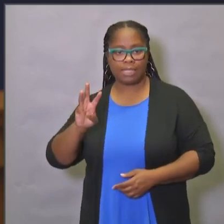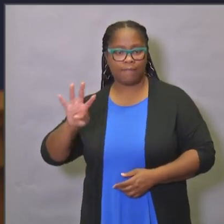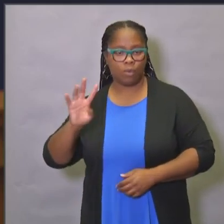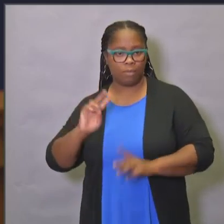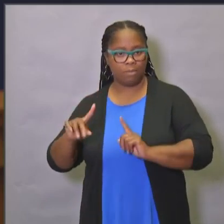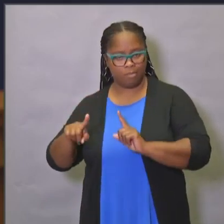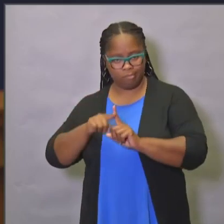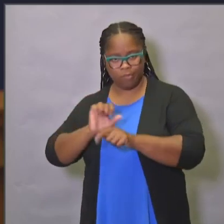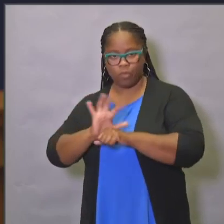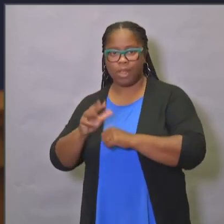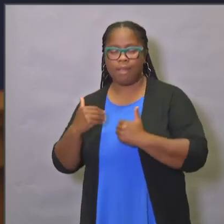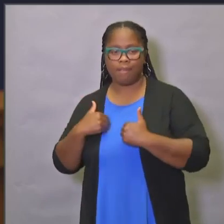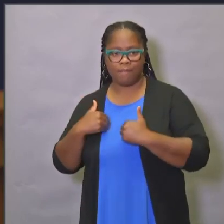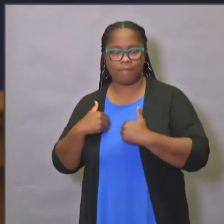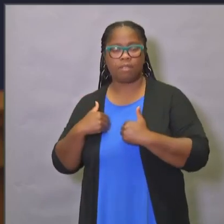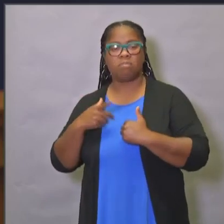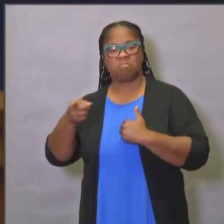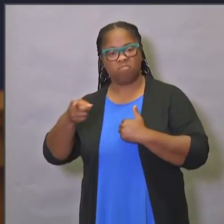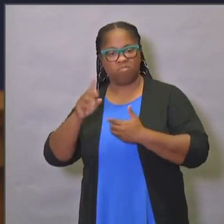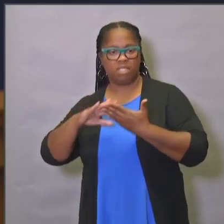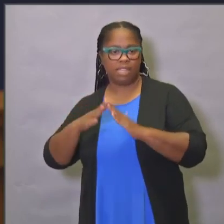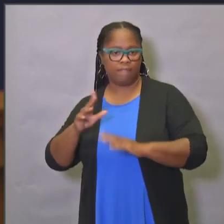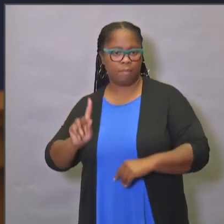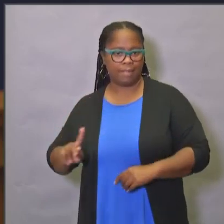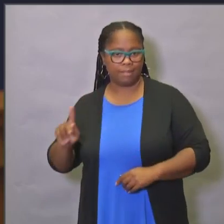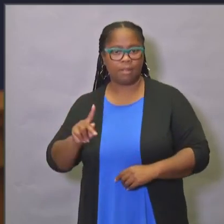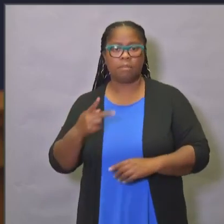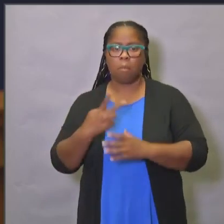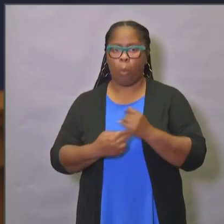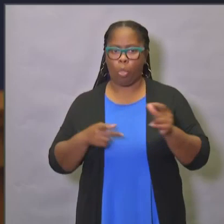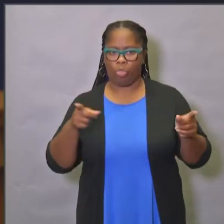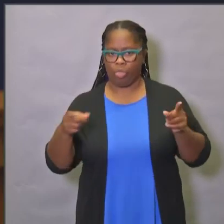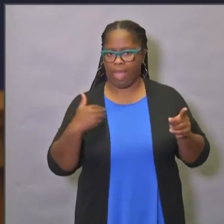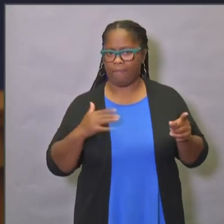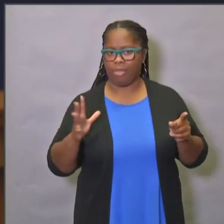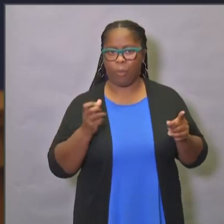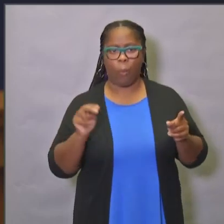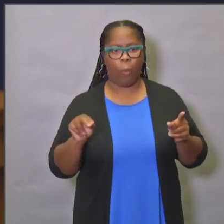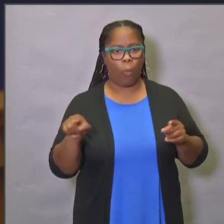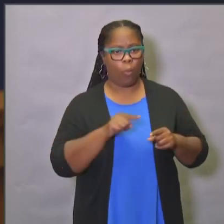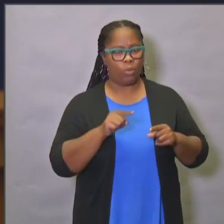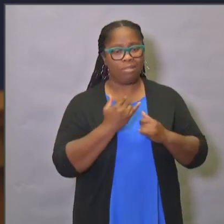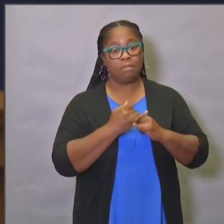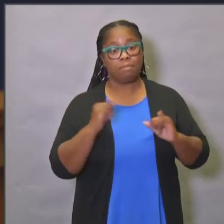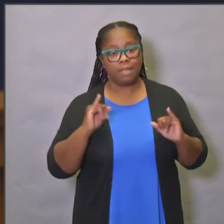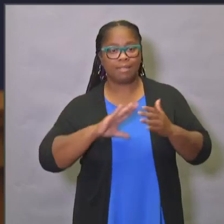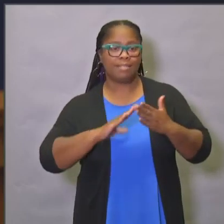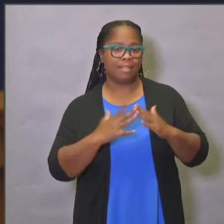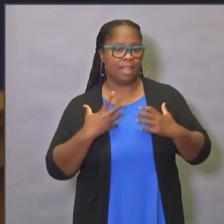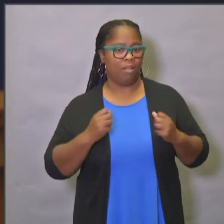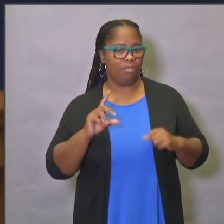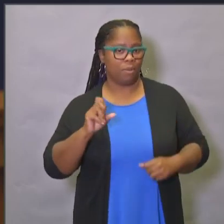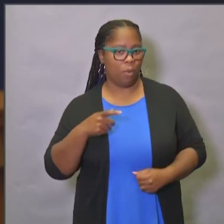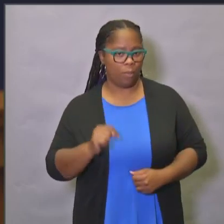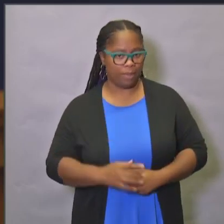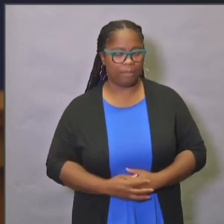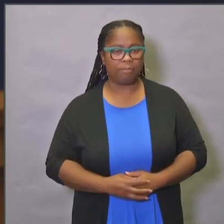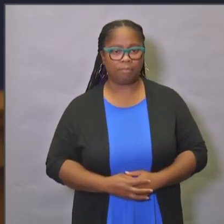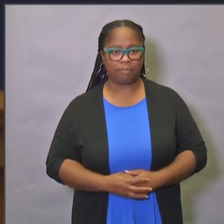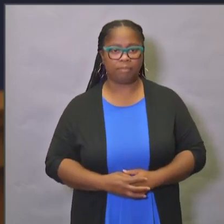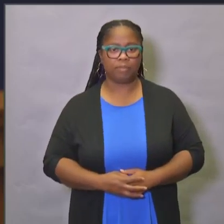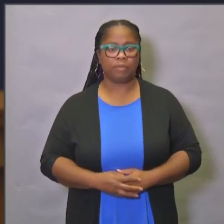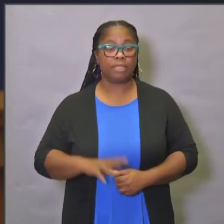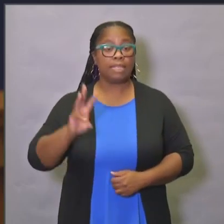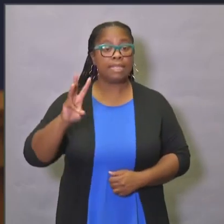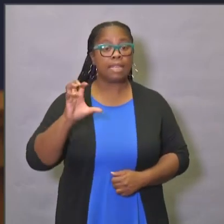2,564 cases reported by the city of Pasadena, both which have independent city health departments.